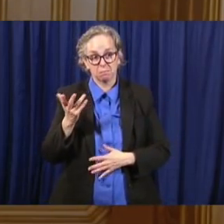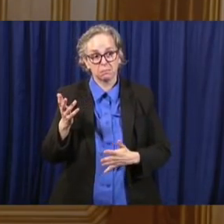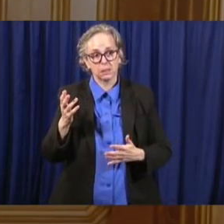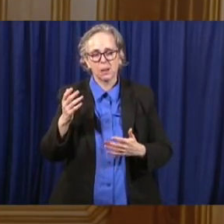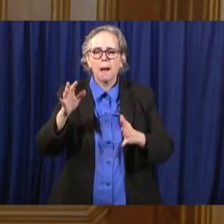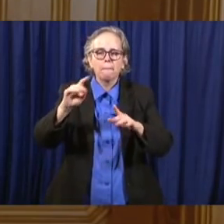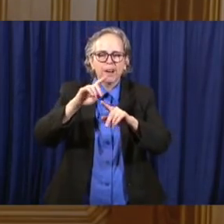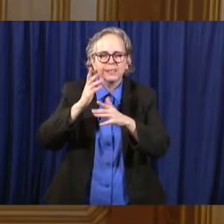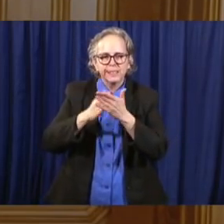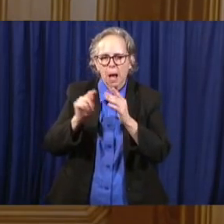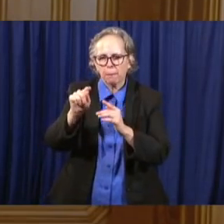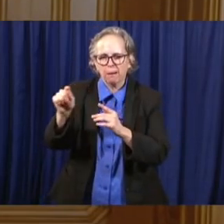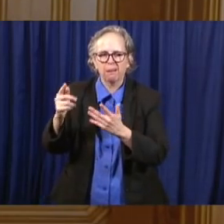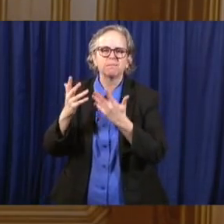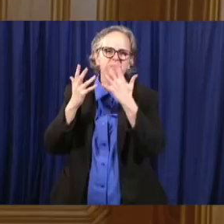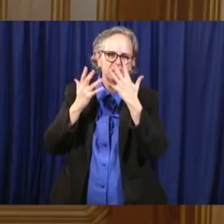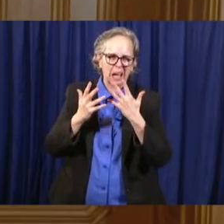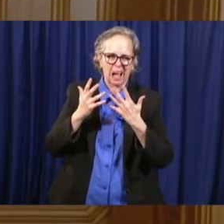about.